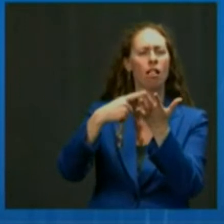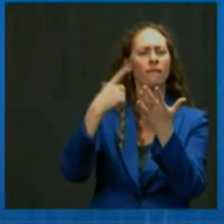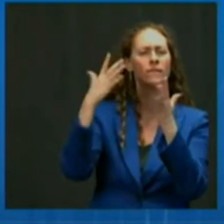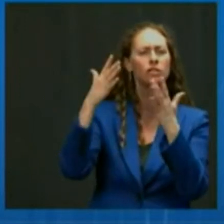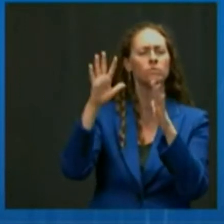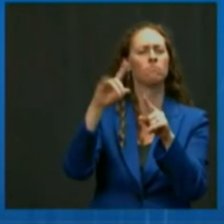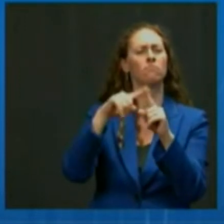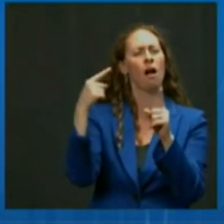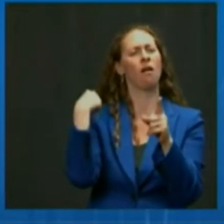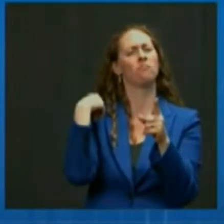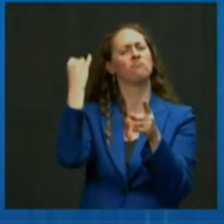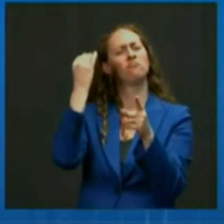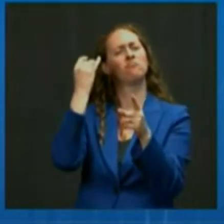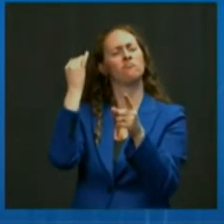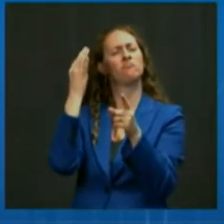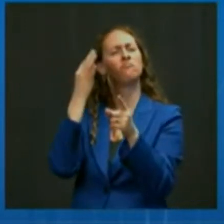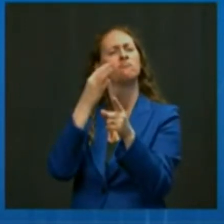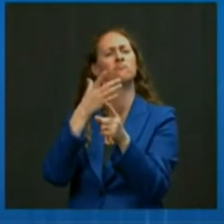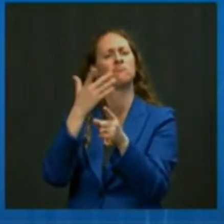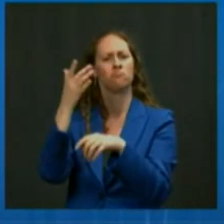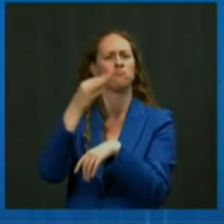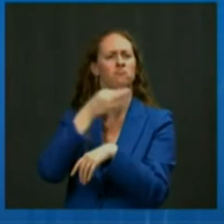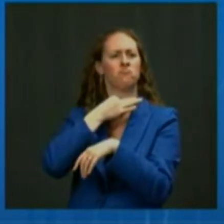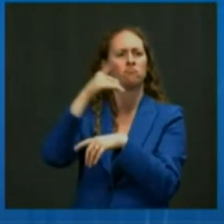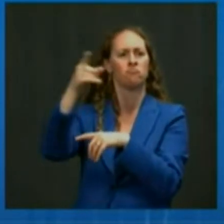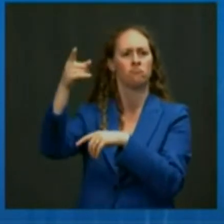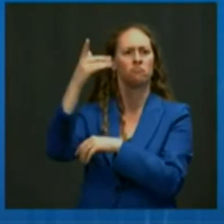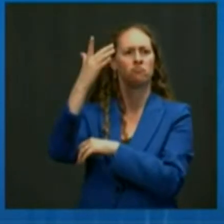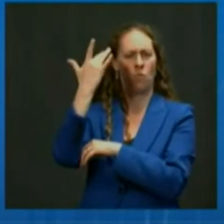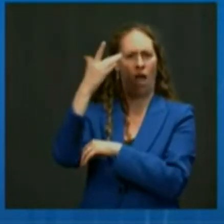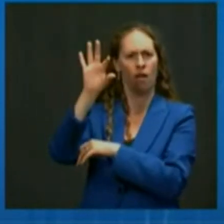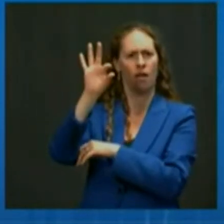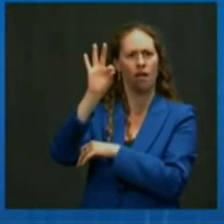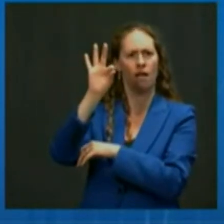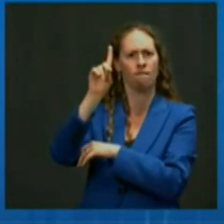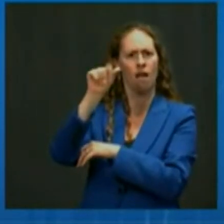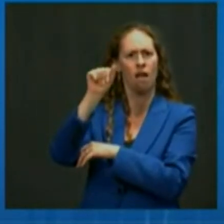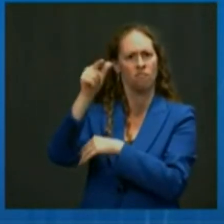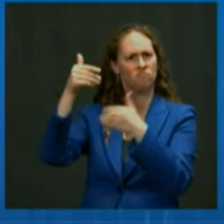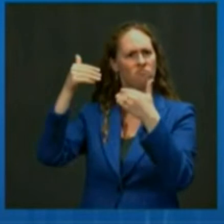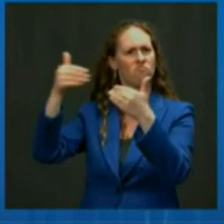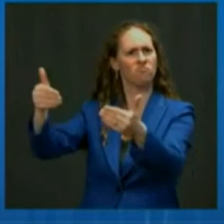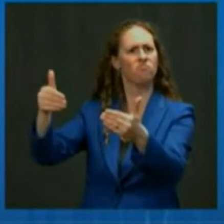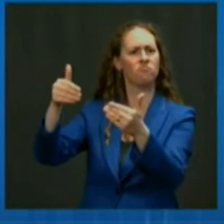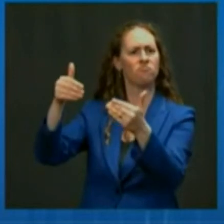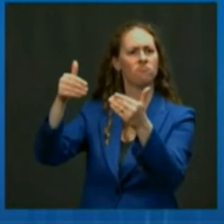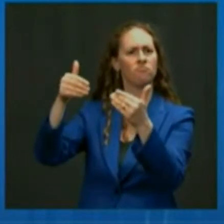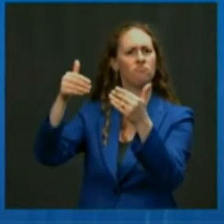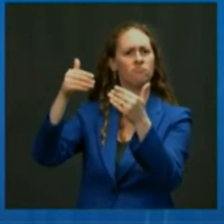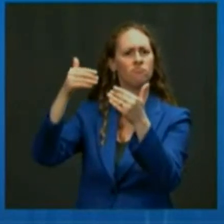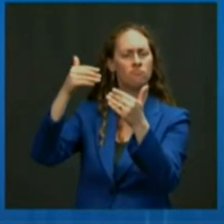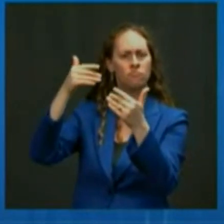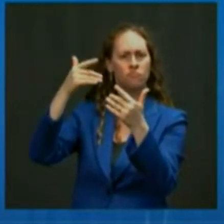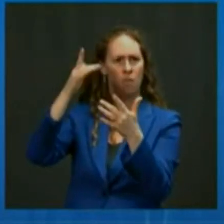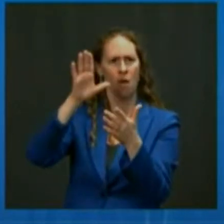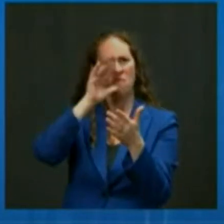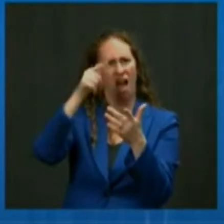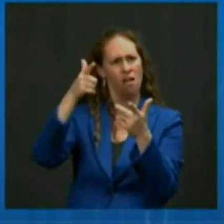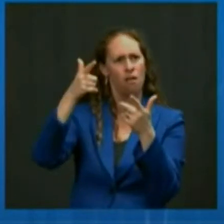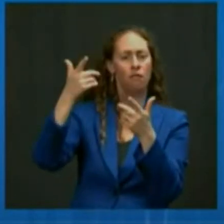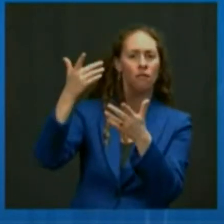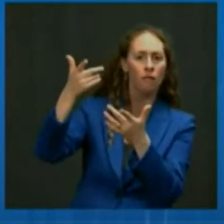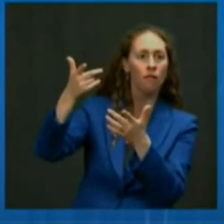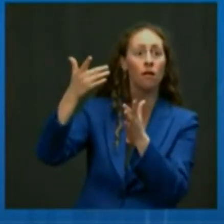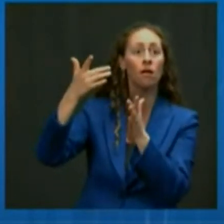FDA review process? I know you're saying this is pending FDA review, but why not wait until the FDA's reviewed the safety, the efficacy, and